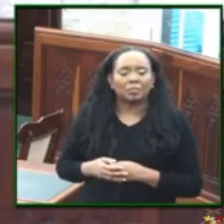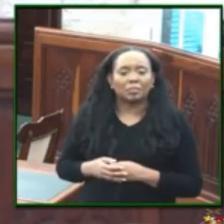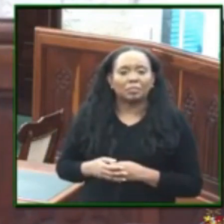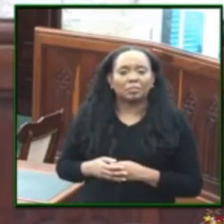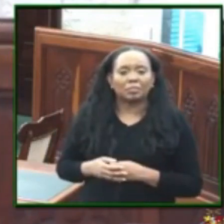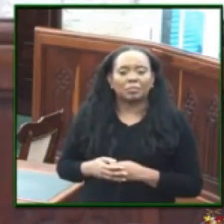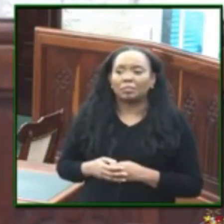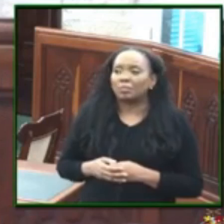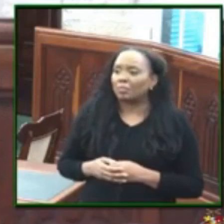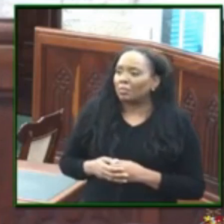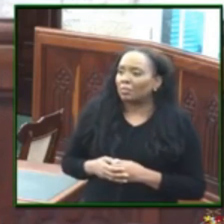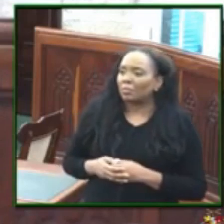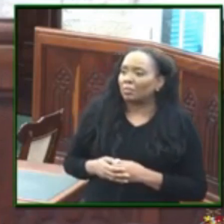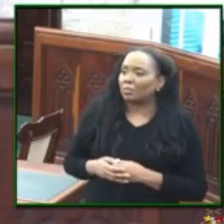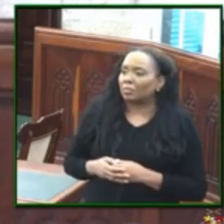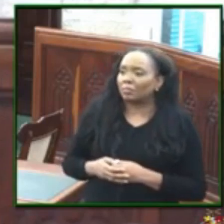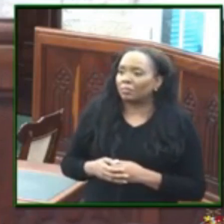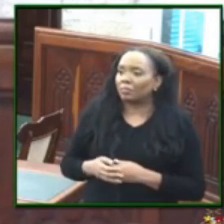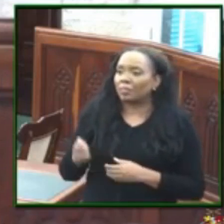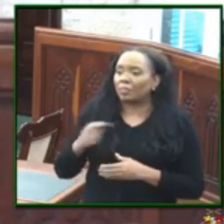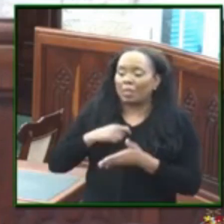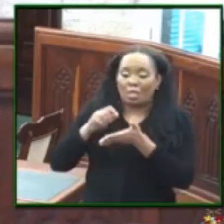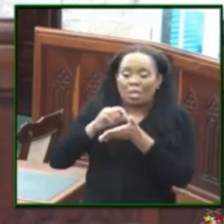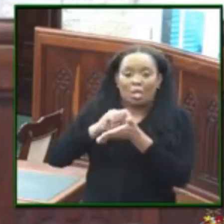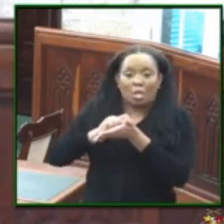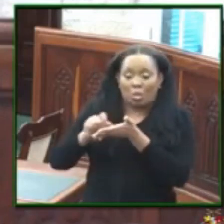I wrote a note here about the downgrades.